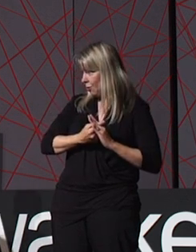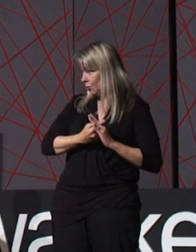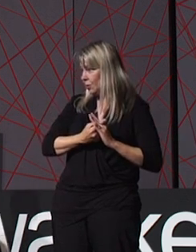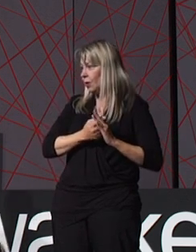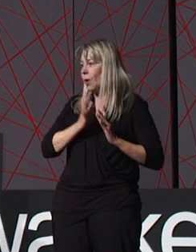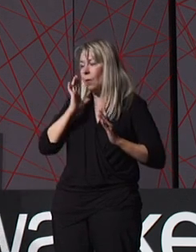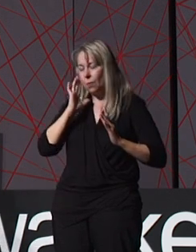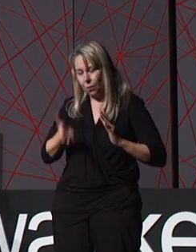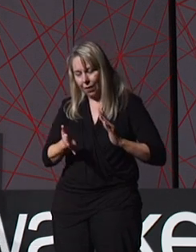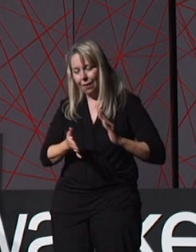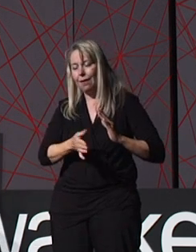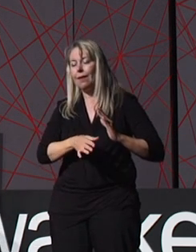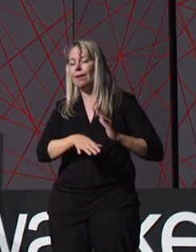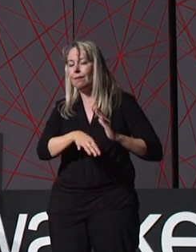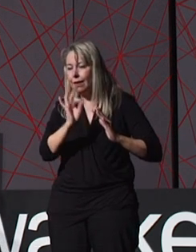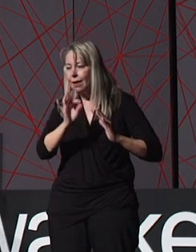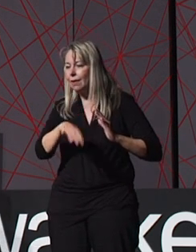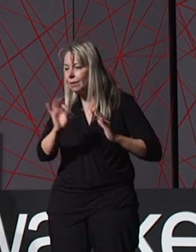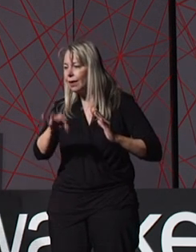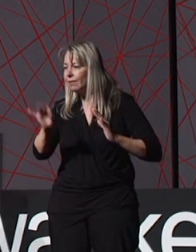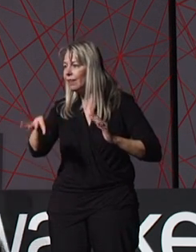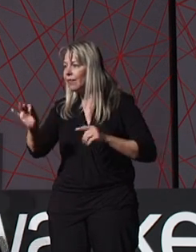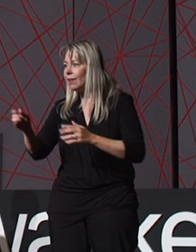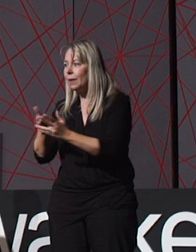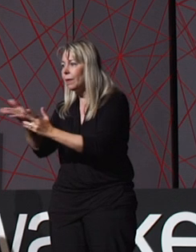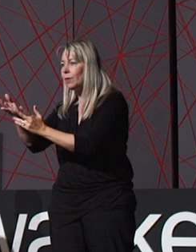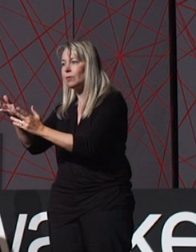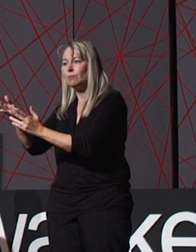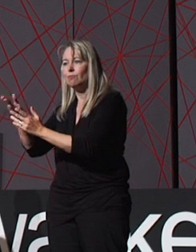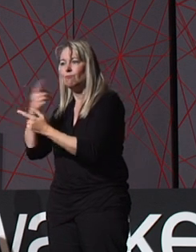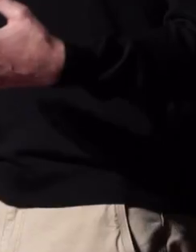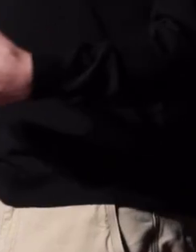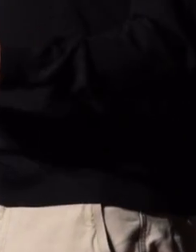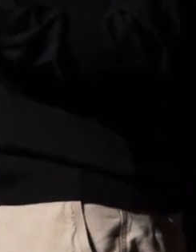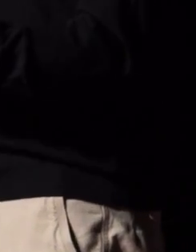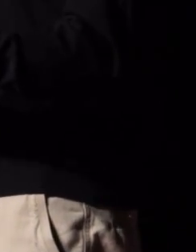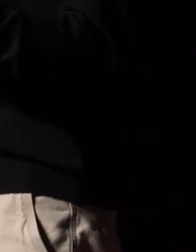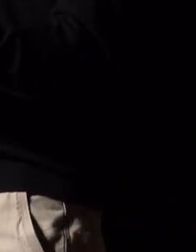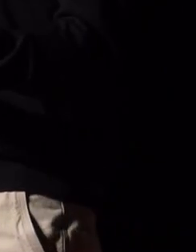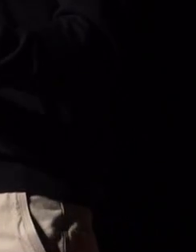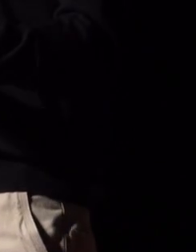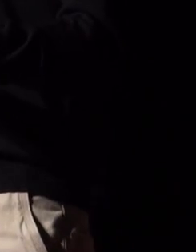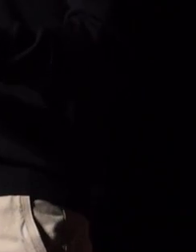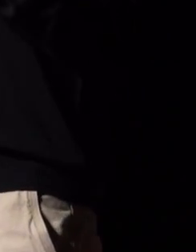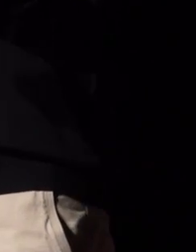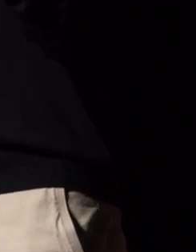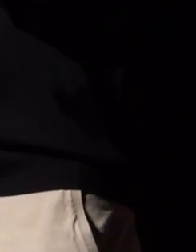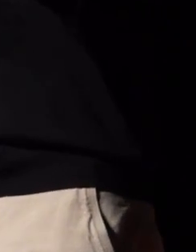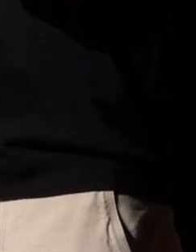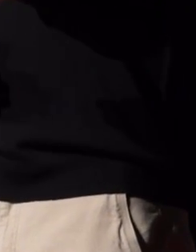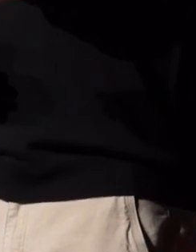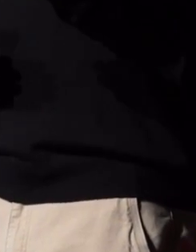breakthroughs that we could never have imagined before. And these breakthroughs will change society. Most research will